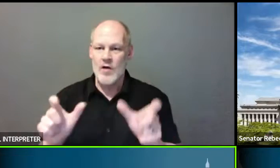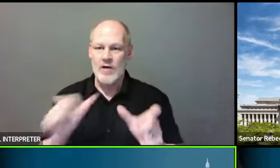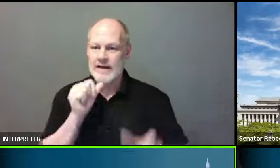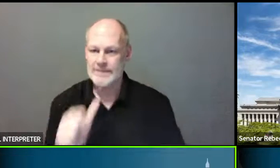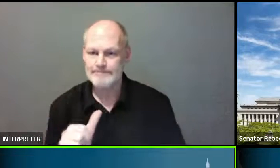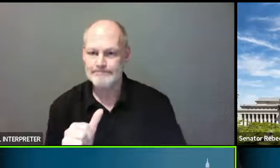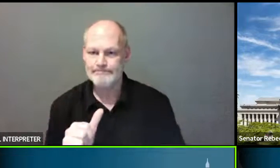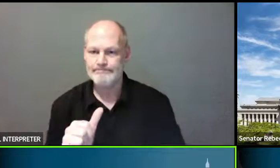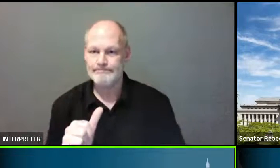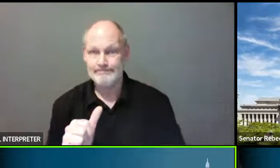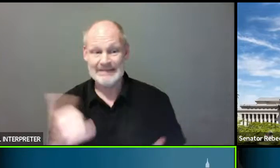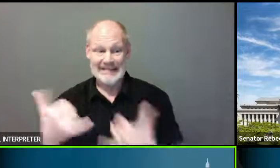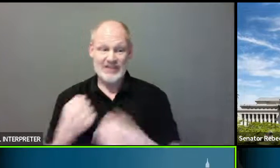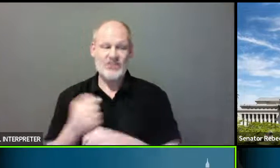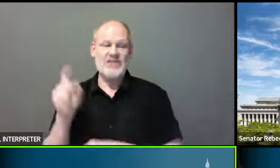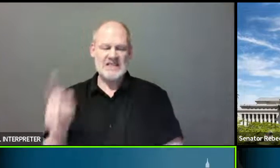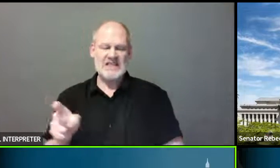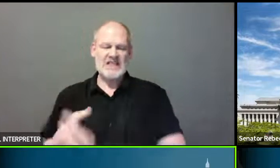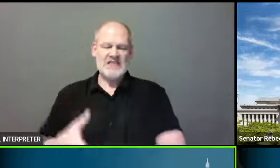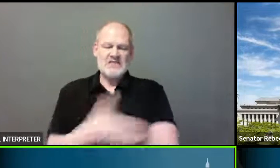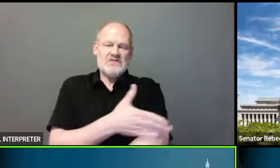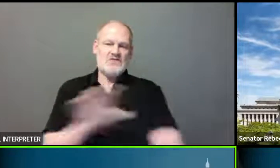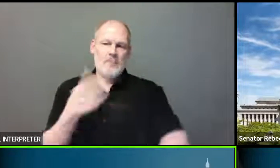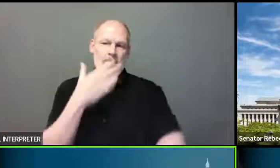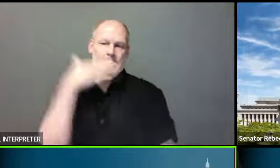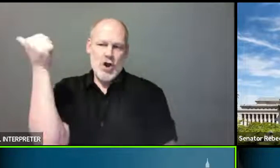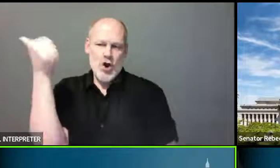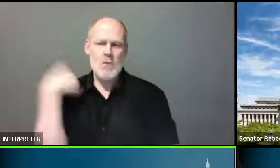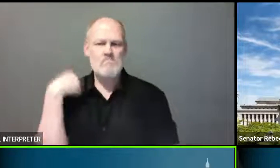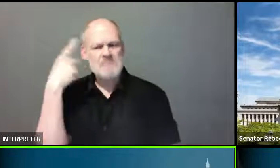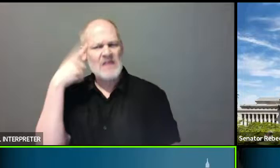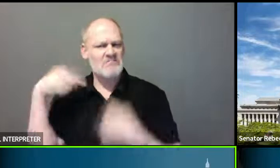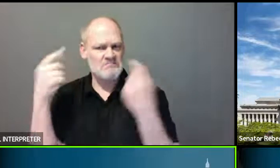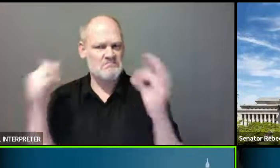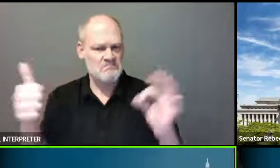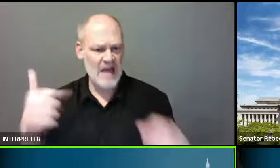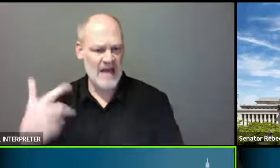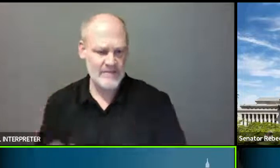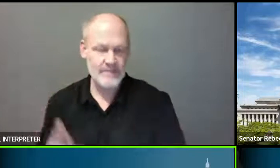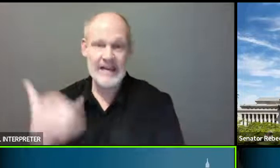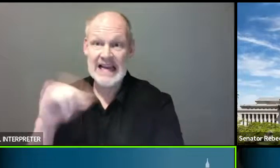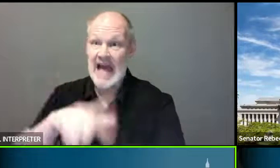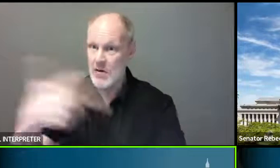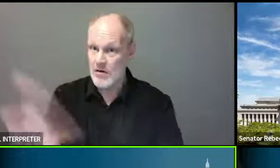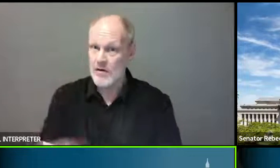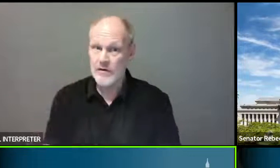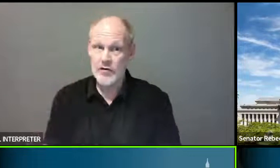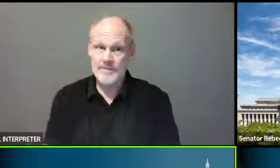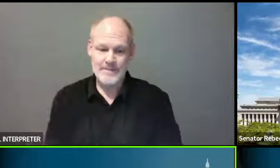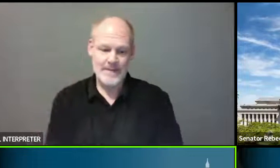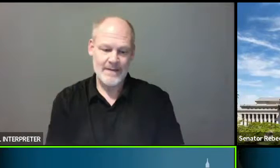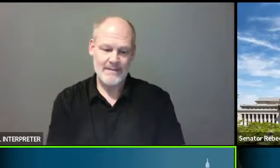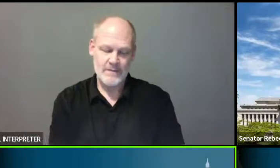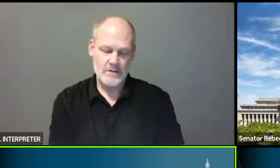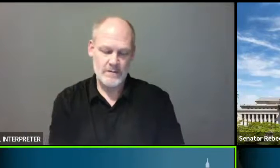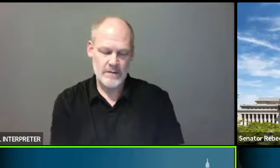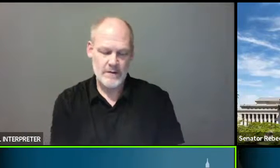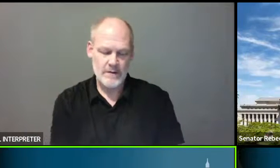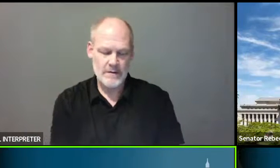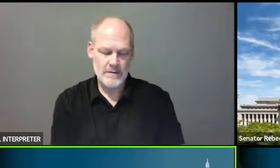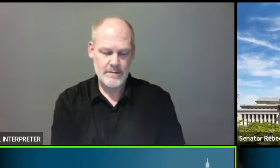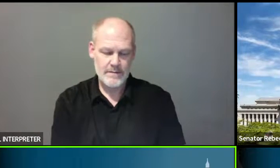this legislative session. With that, I am going to turn it over to my seatmate, the wonderful Representative